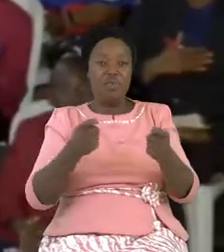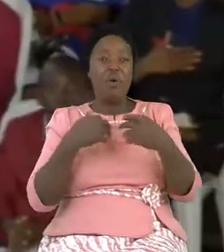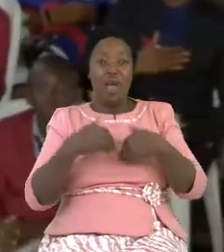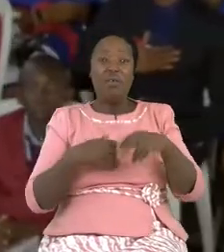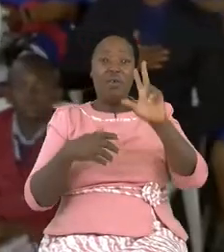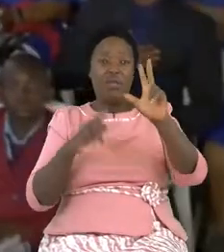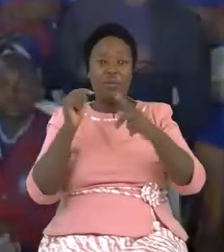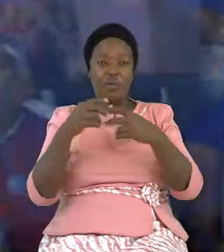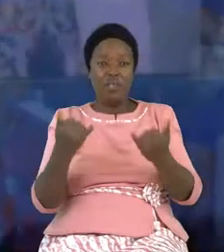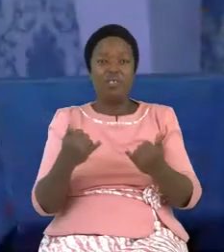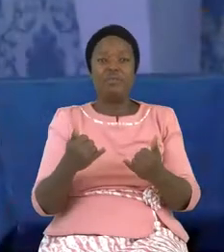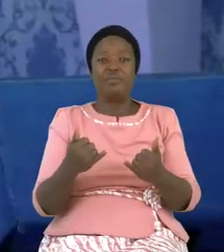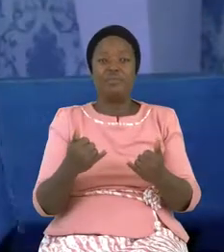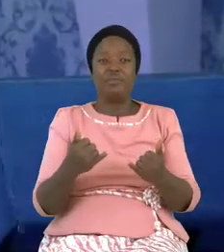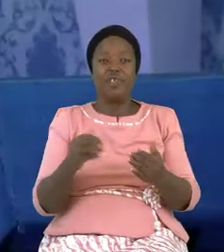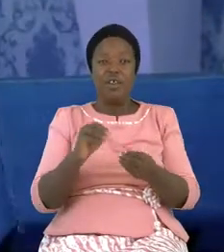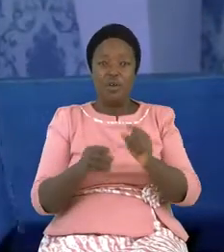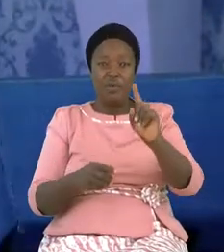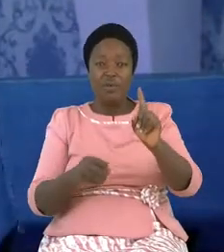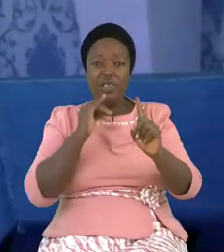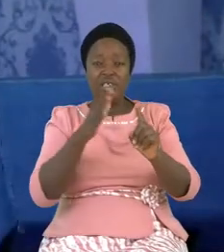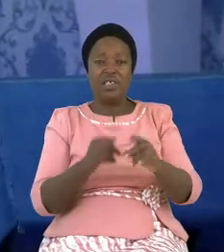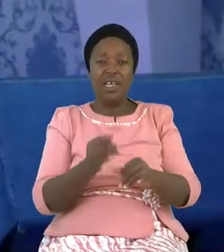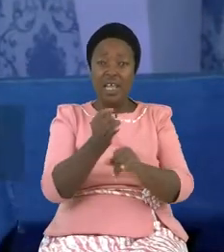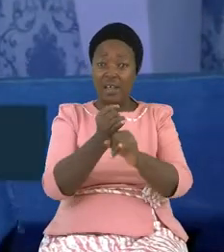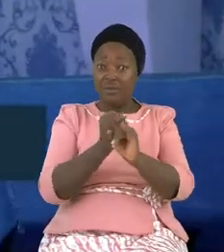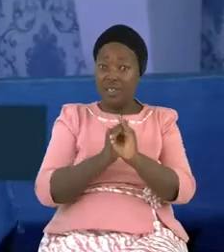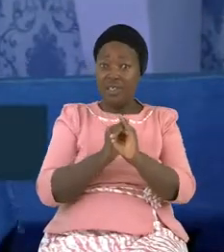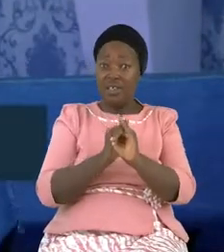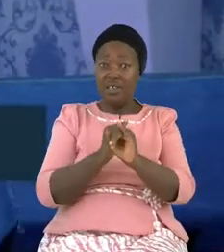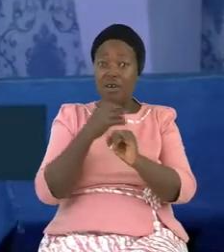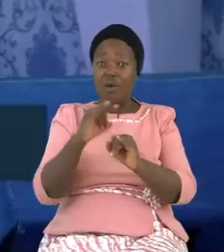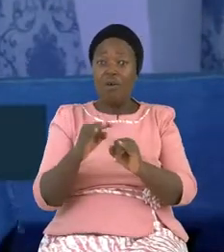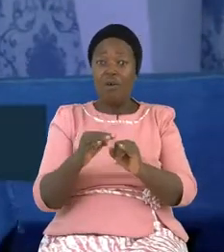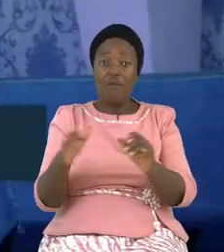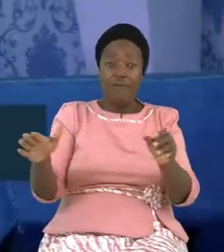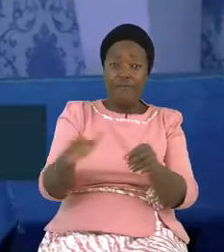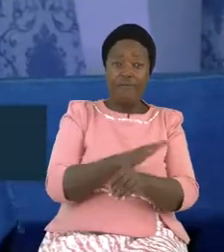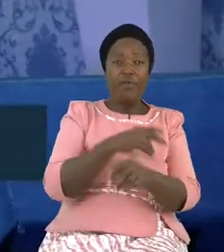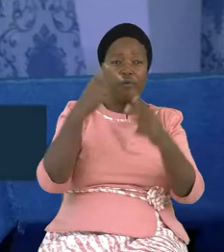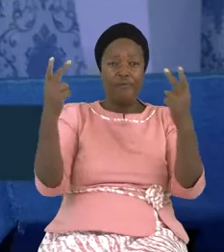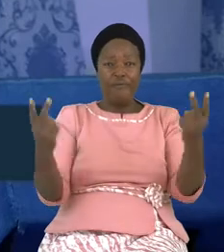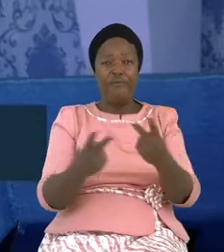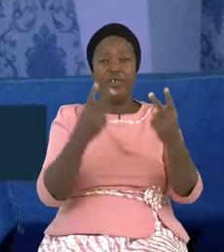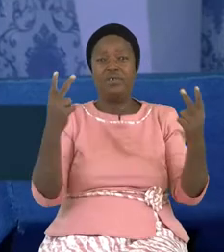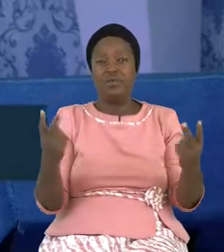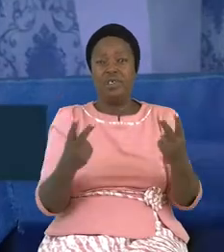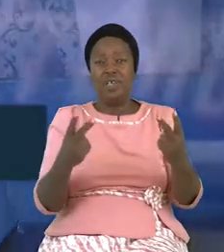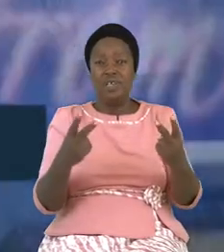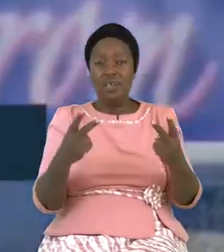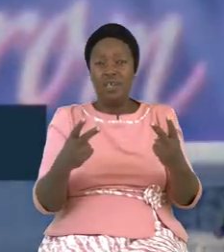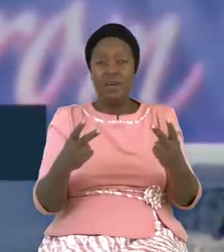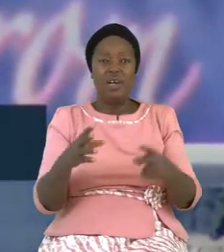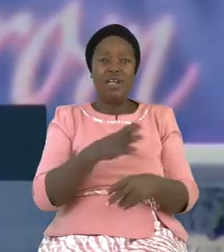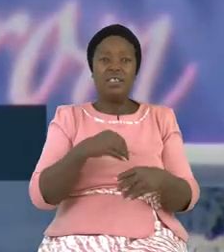message. Number one is the heritage of full victory and daily dominion. The heritage we